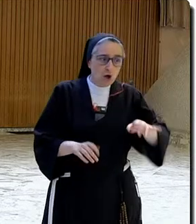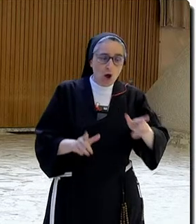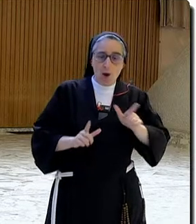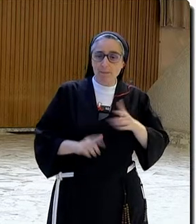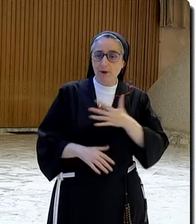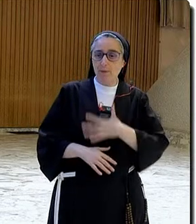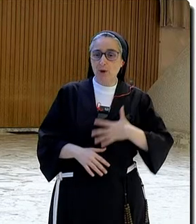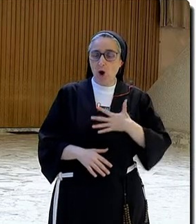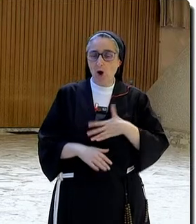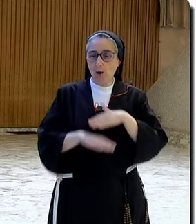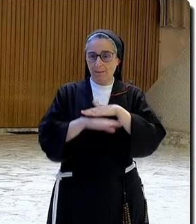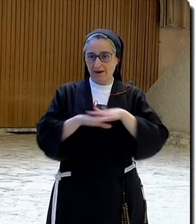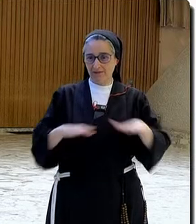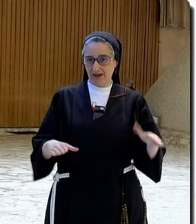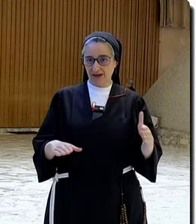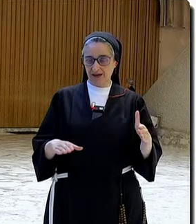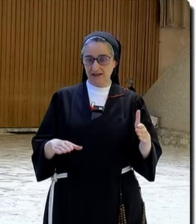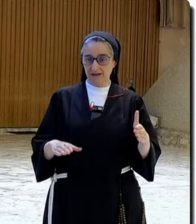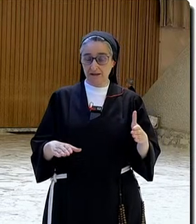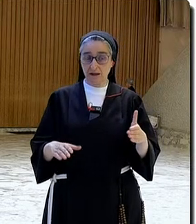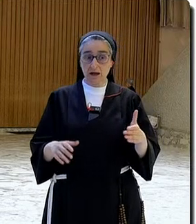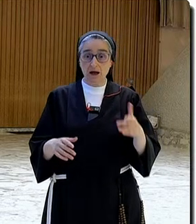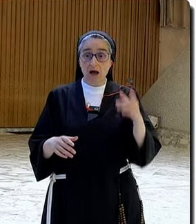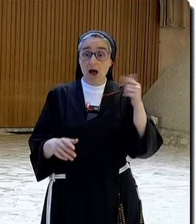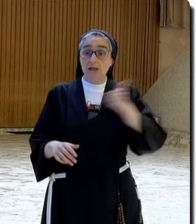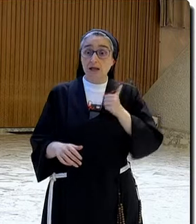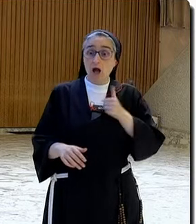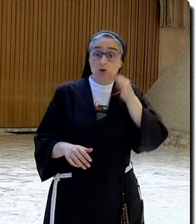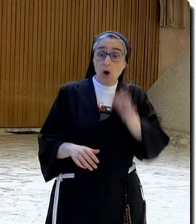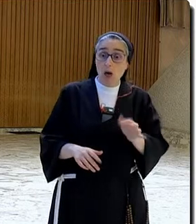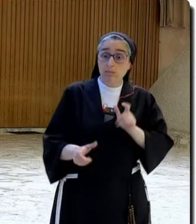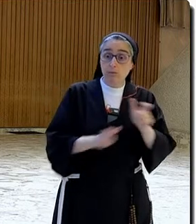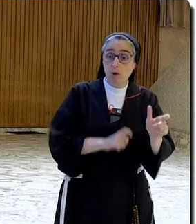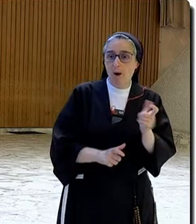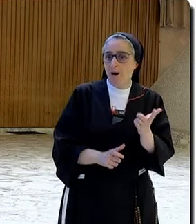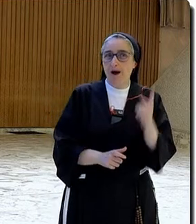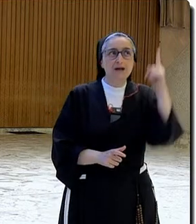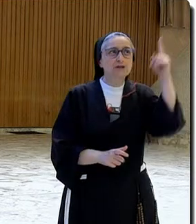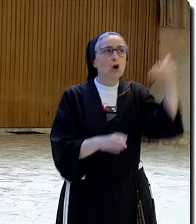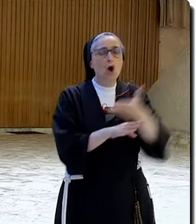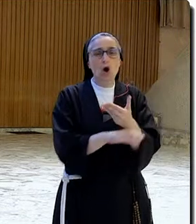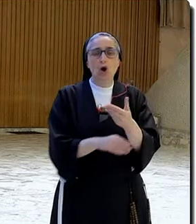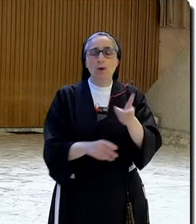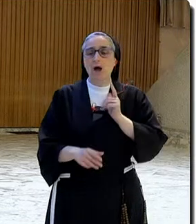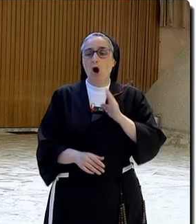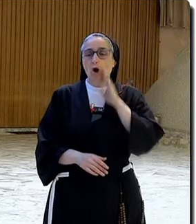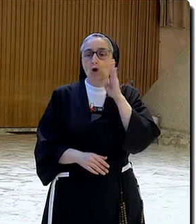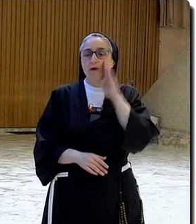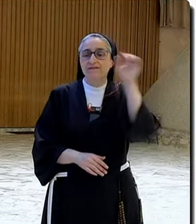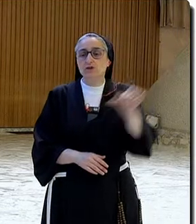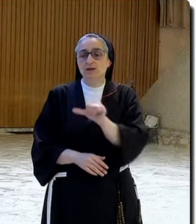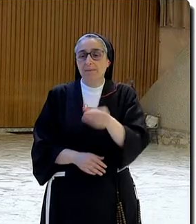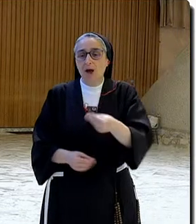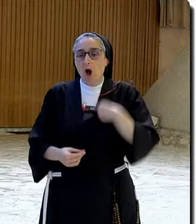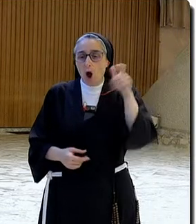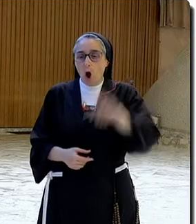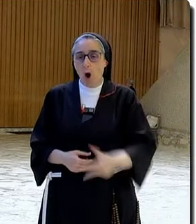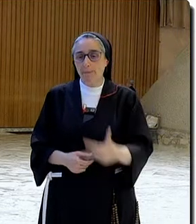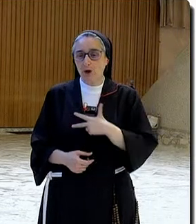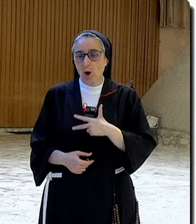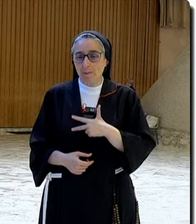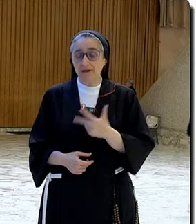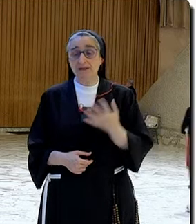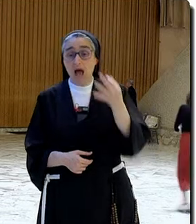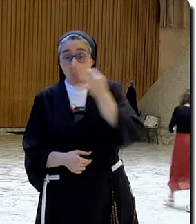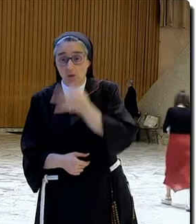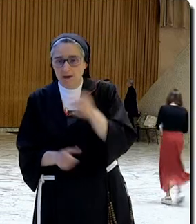cannot acquire without the intercession of priests. The sacraments of reconciliation and the sacraments of